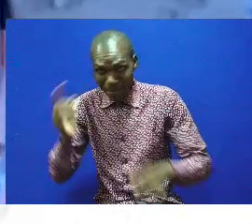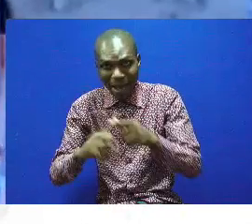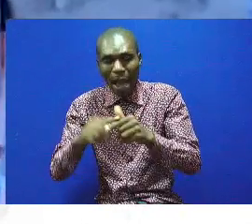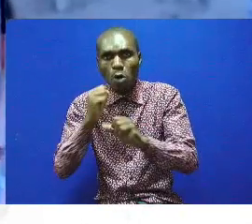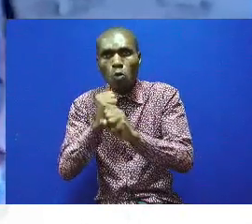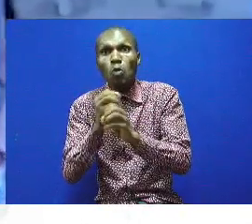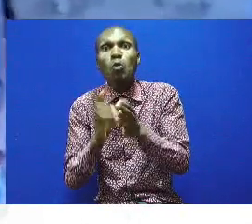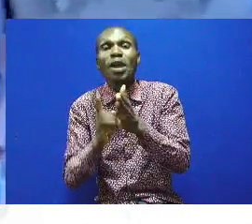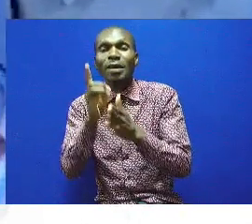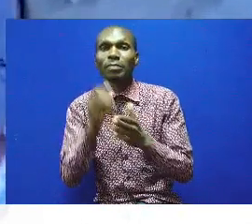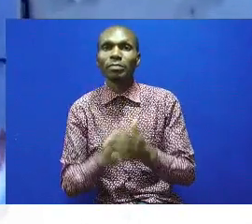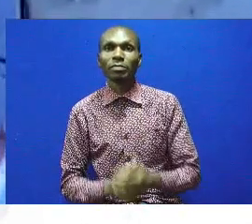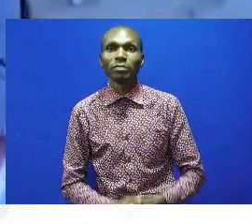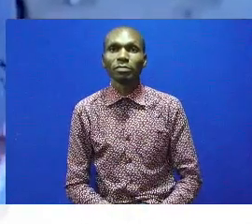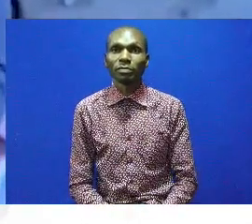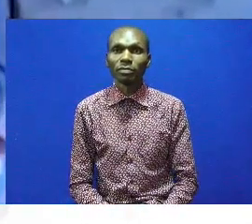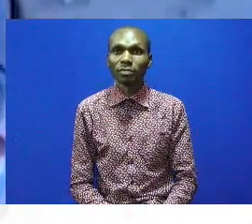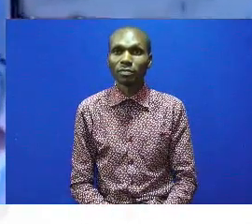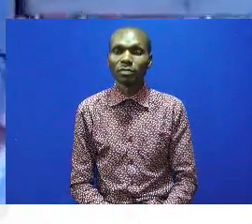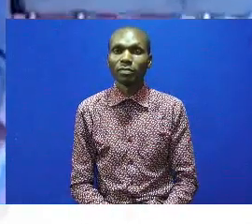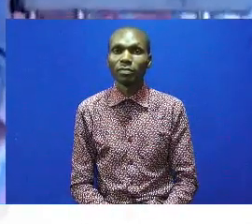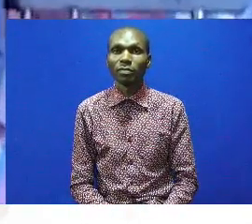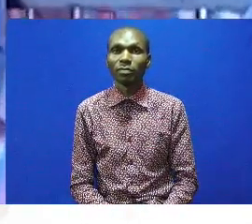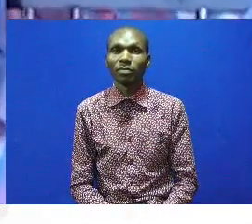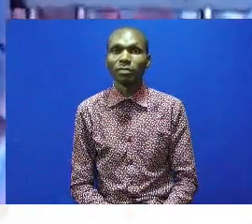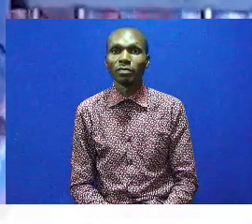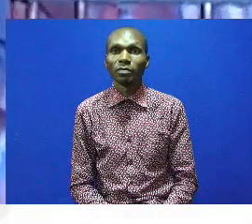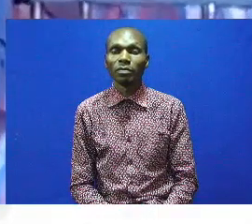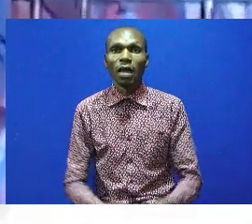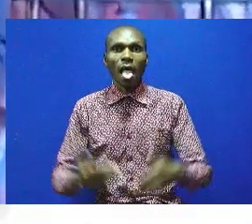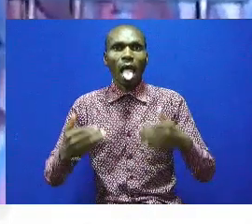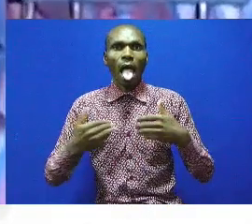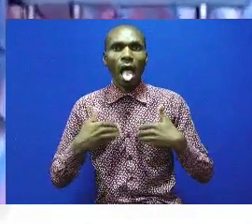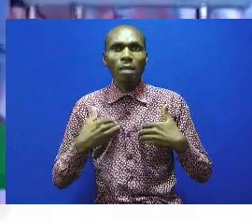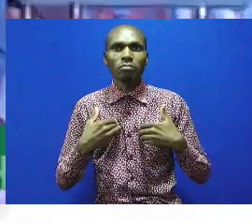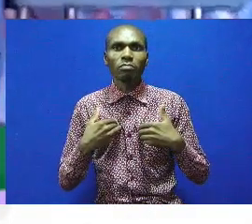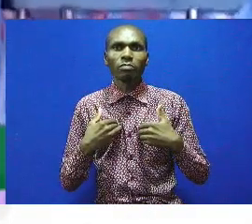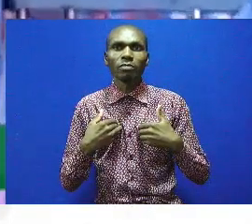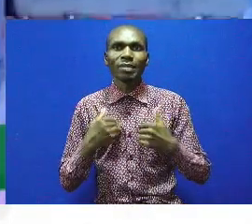Bwate ni proposed sewer network to what is sewer again.